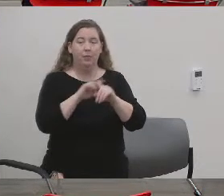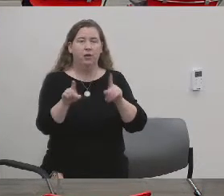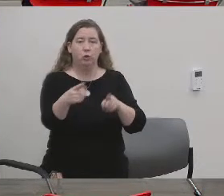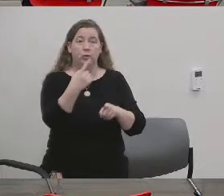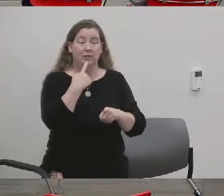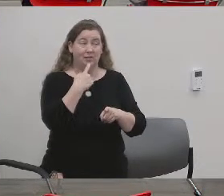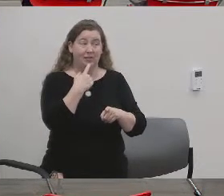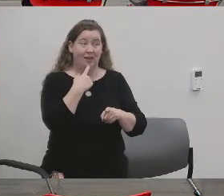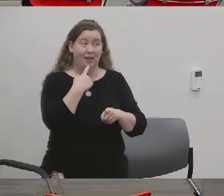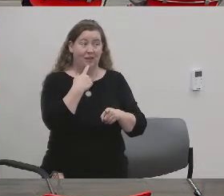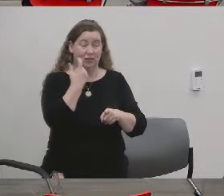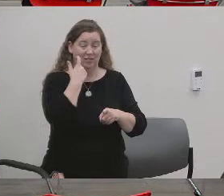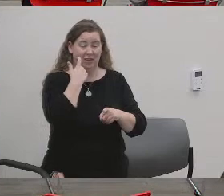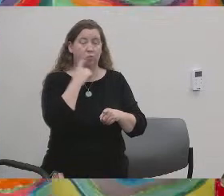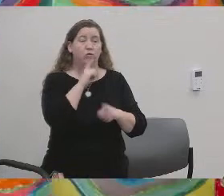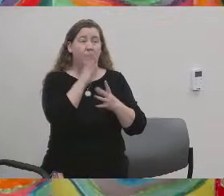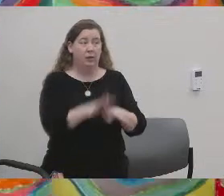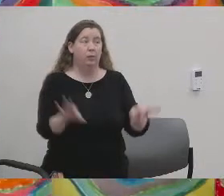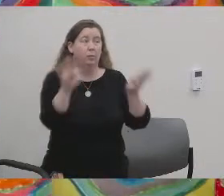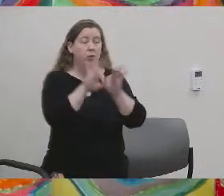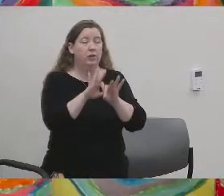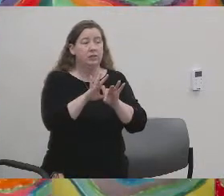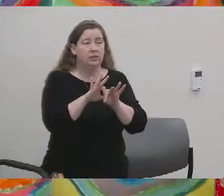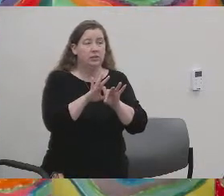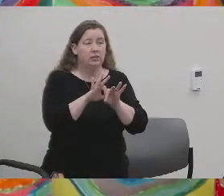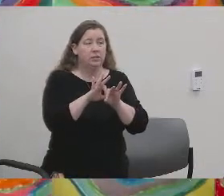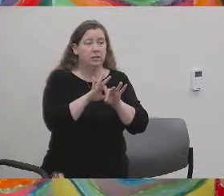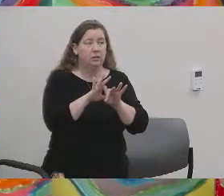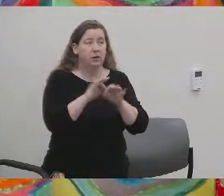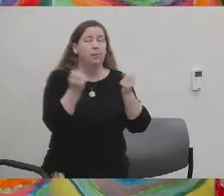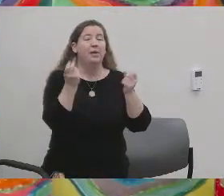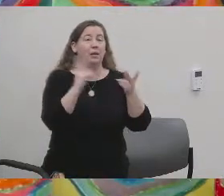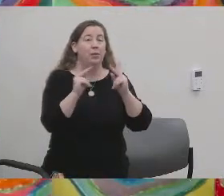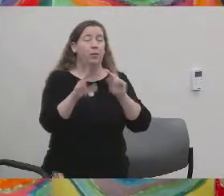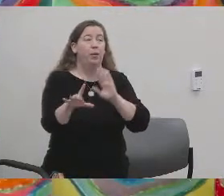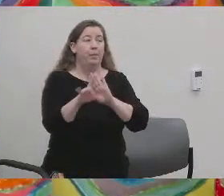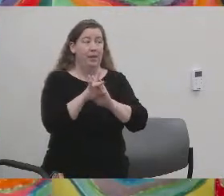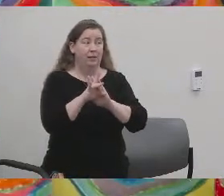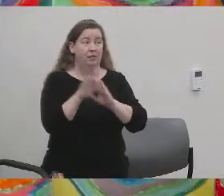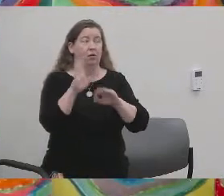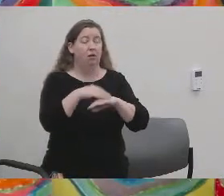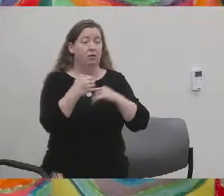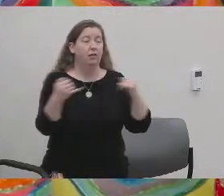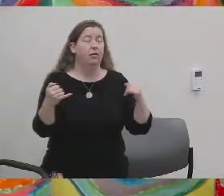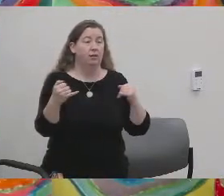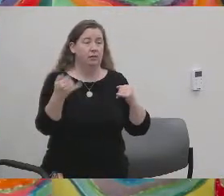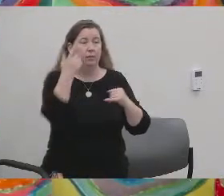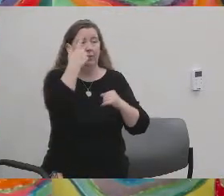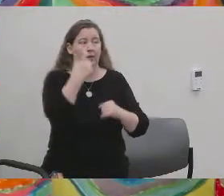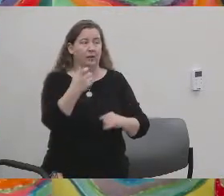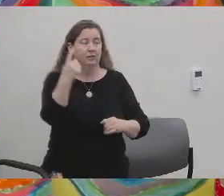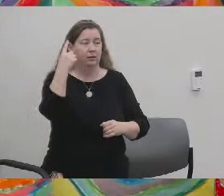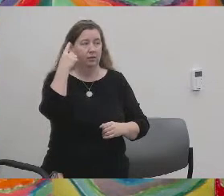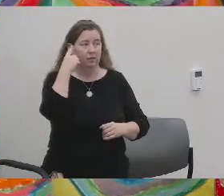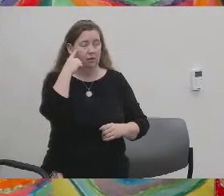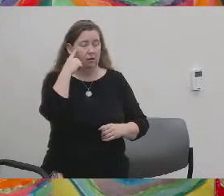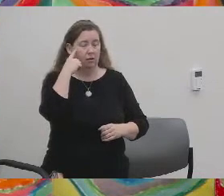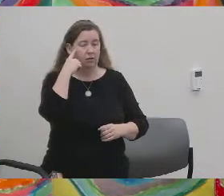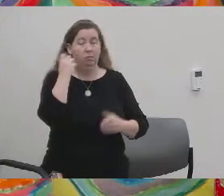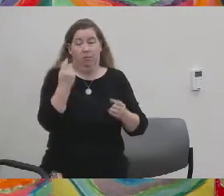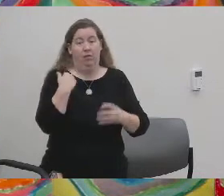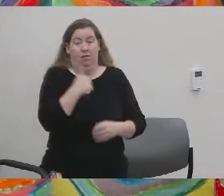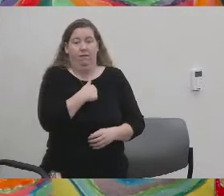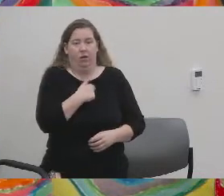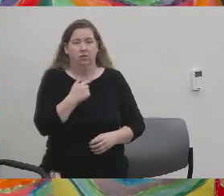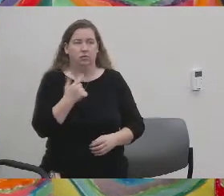really important. A lot of people chose Eagle Online because they had the idea, as many of us did,